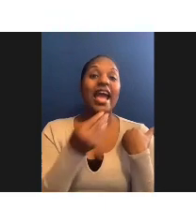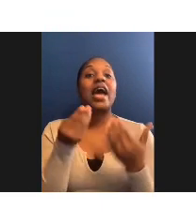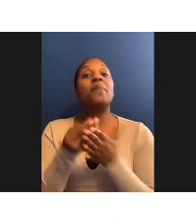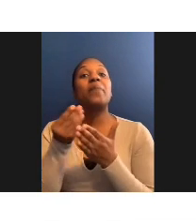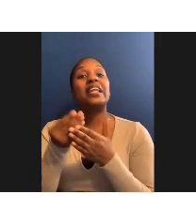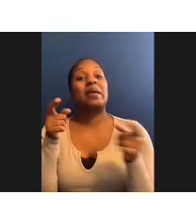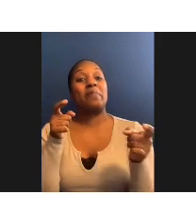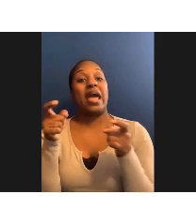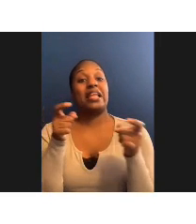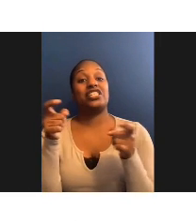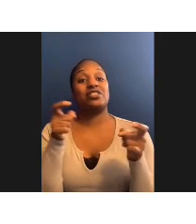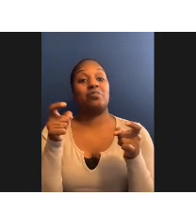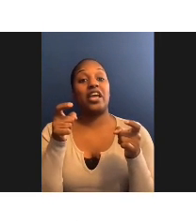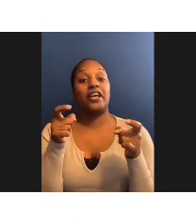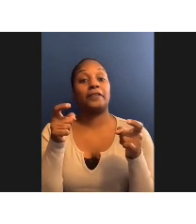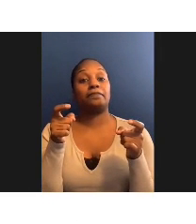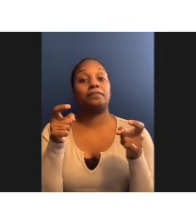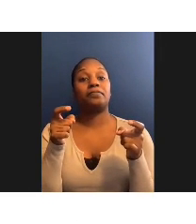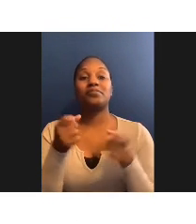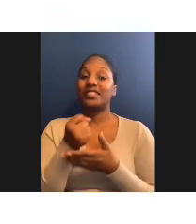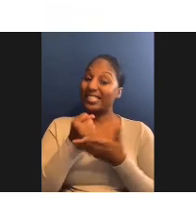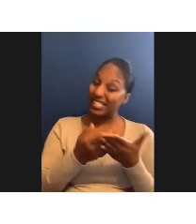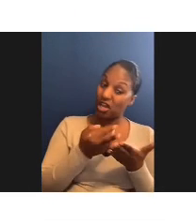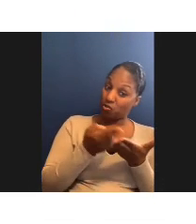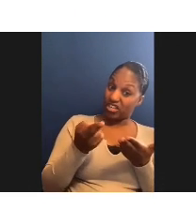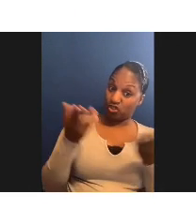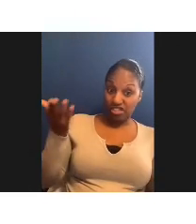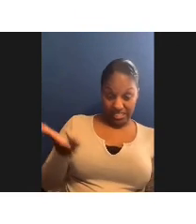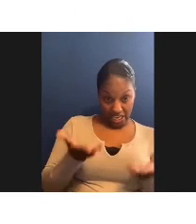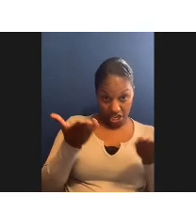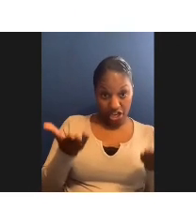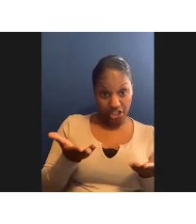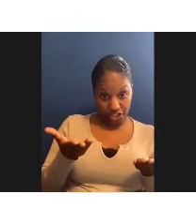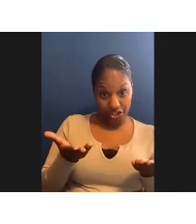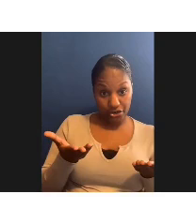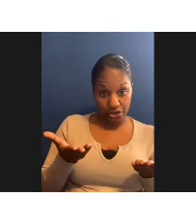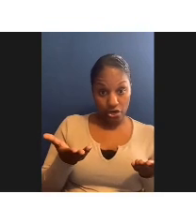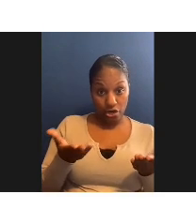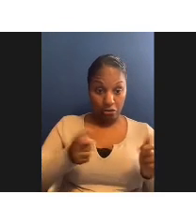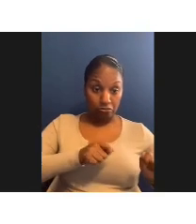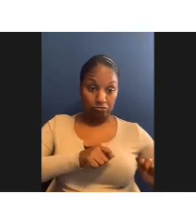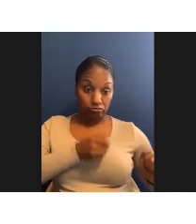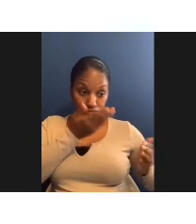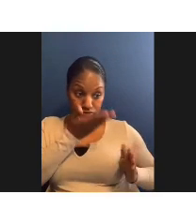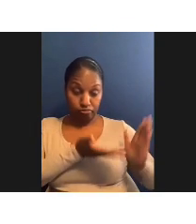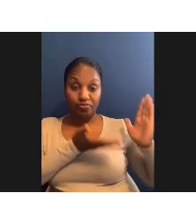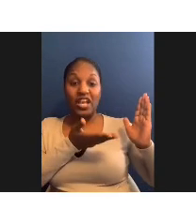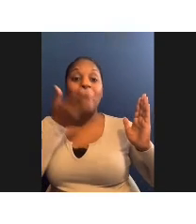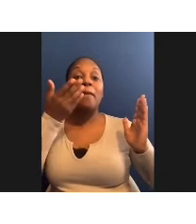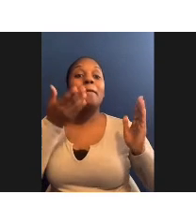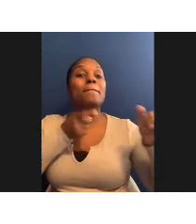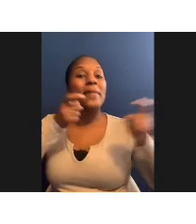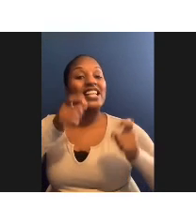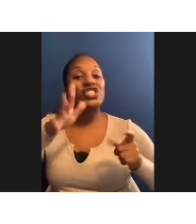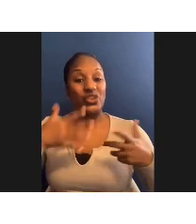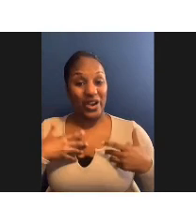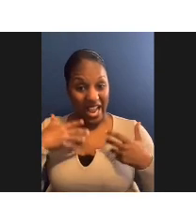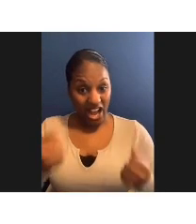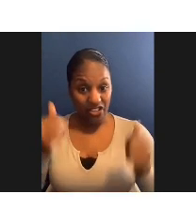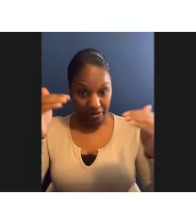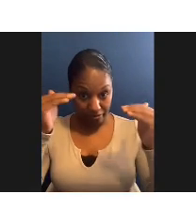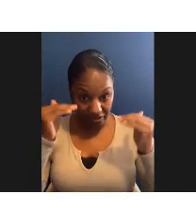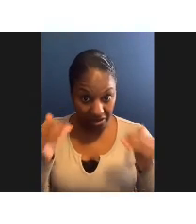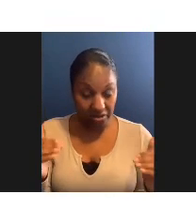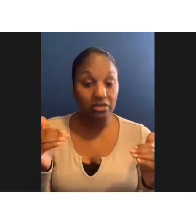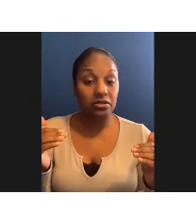management. There are some resources here. Again, managing your health is the next